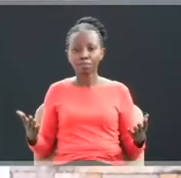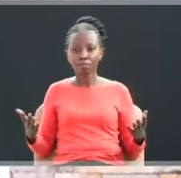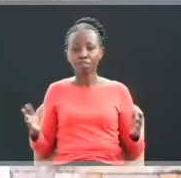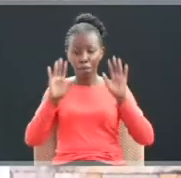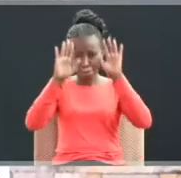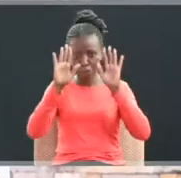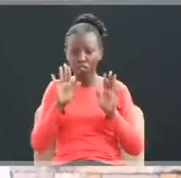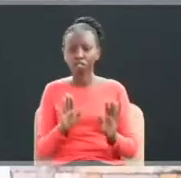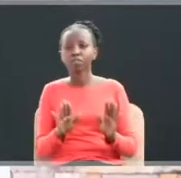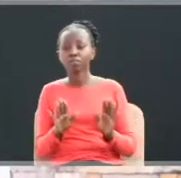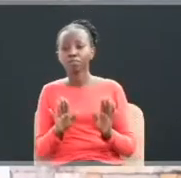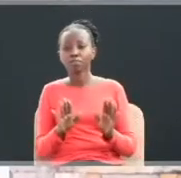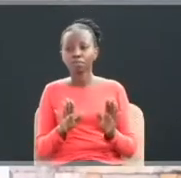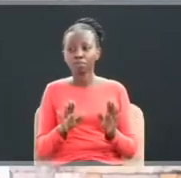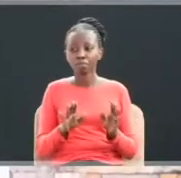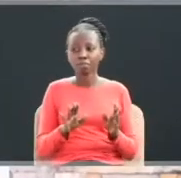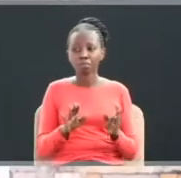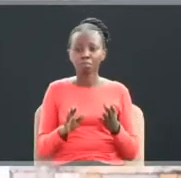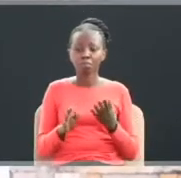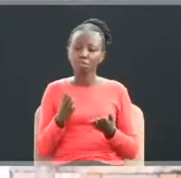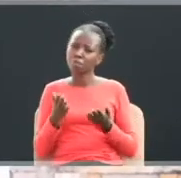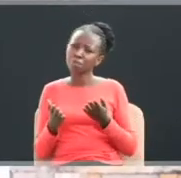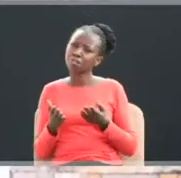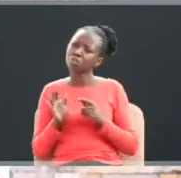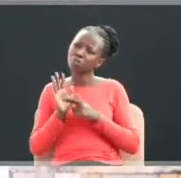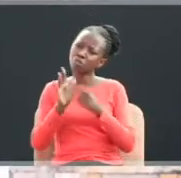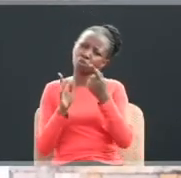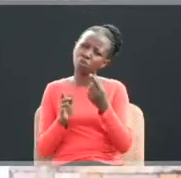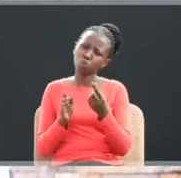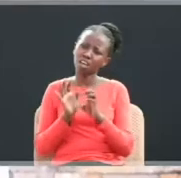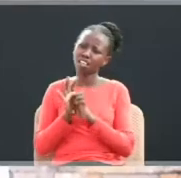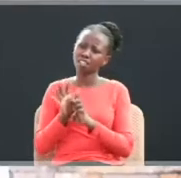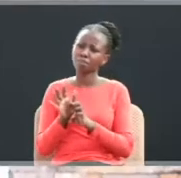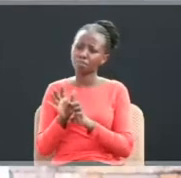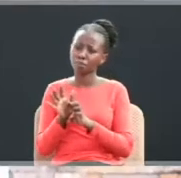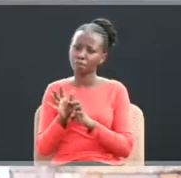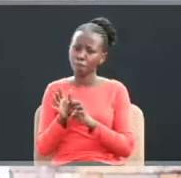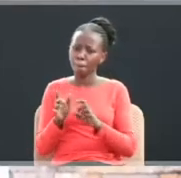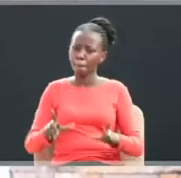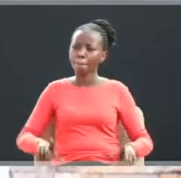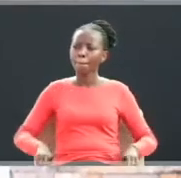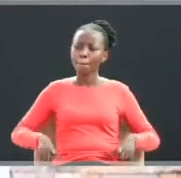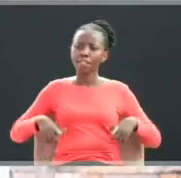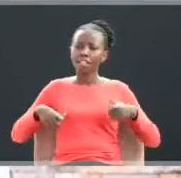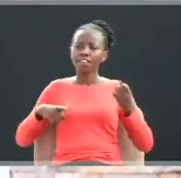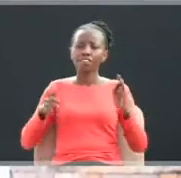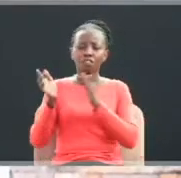critical. If I could make it real practical, it is the life of a